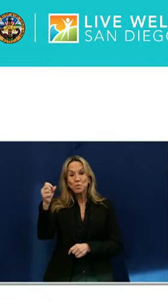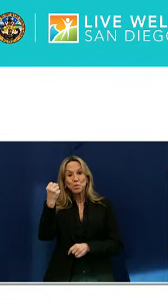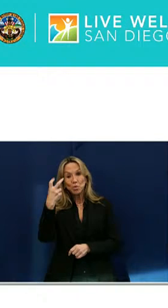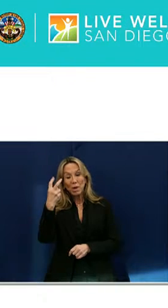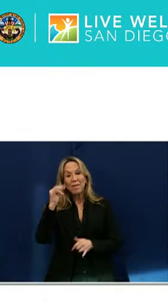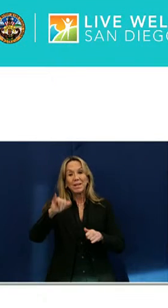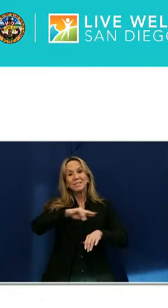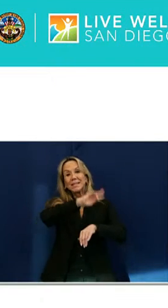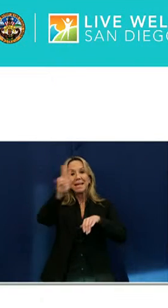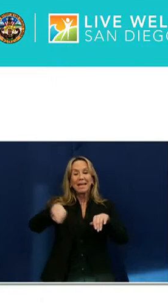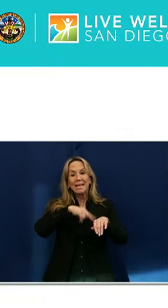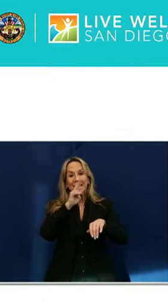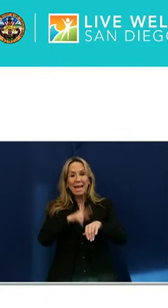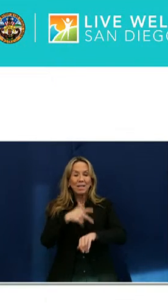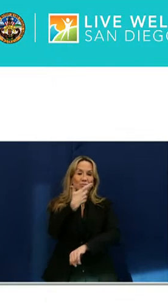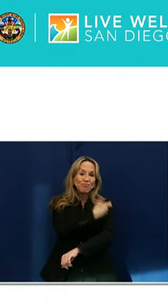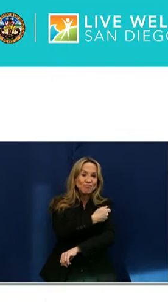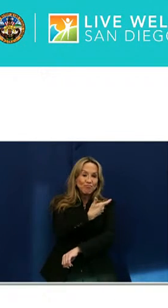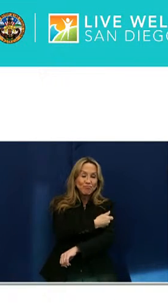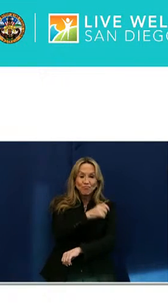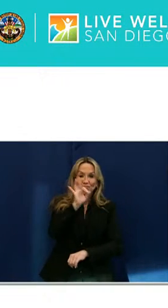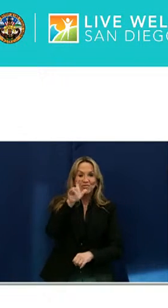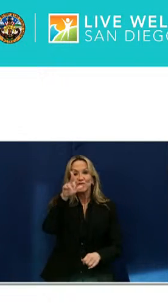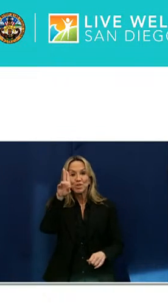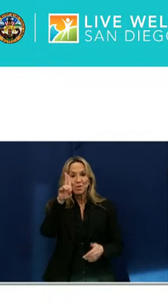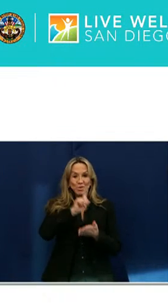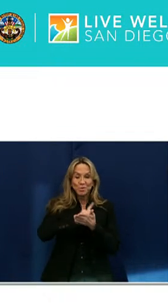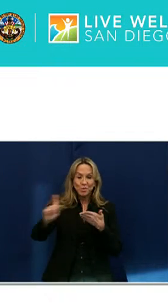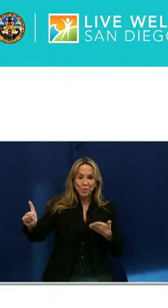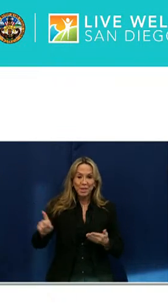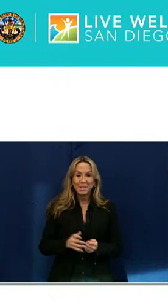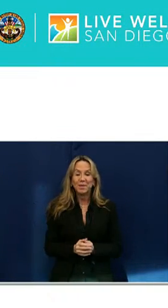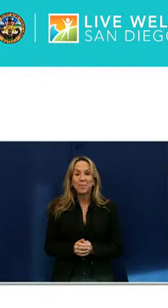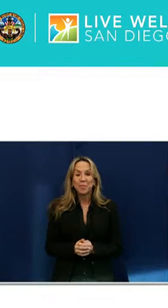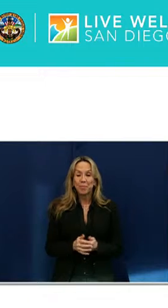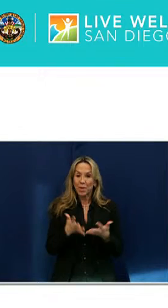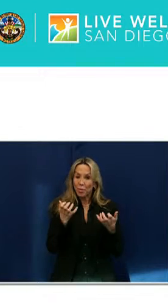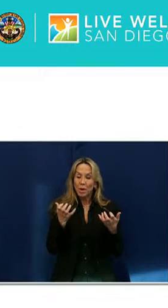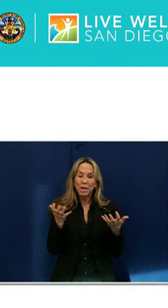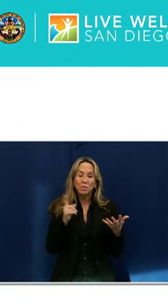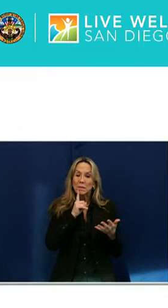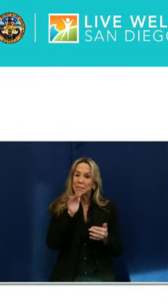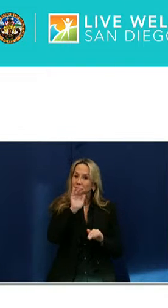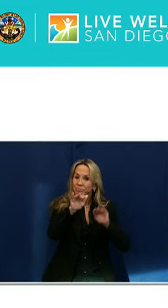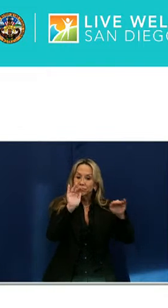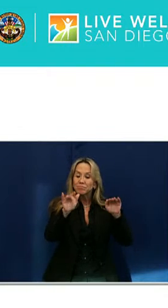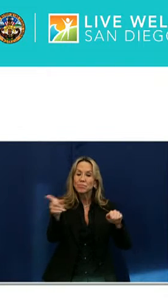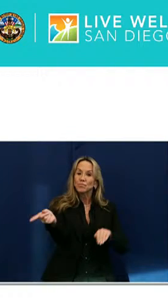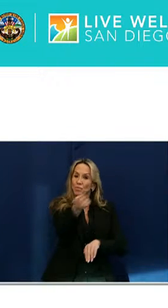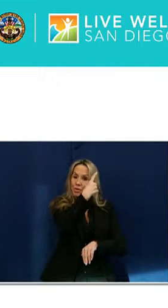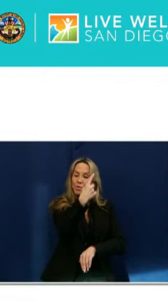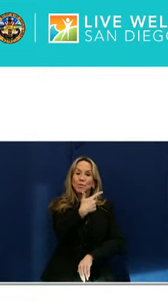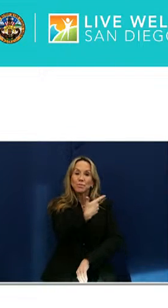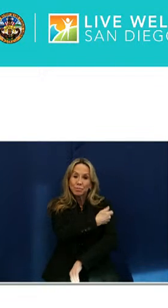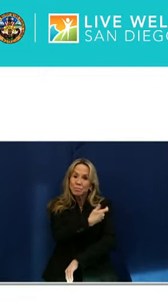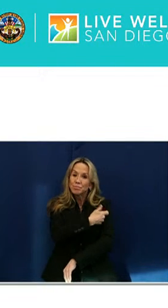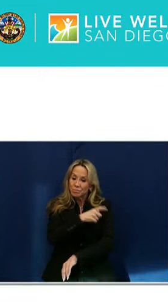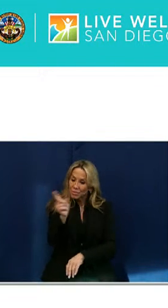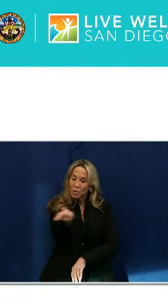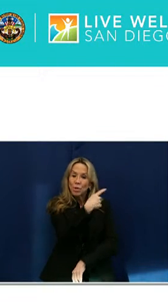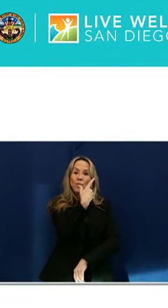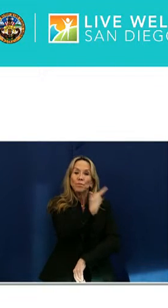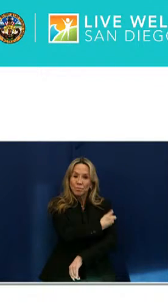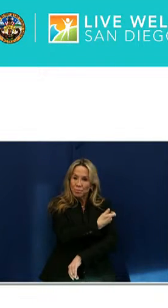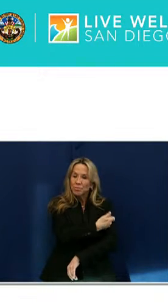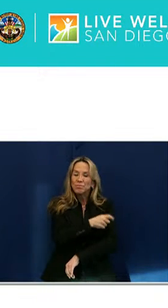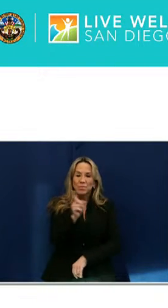National Influenza Vaccination Week. And we want to encourage everyone to get vaccinated for the flu, because if